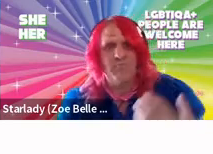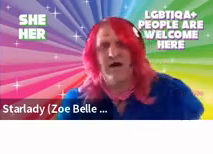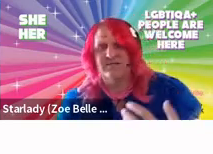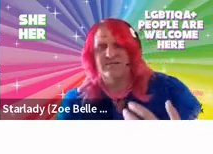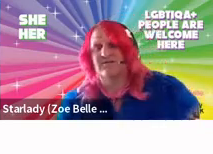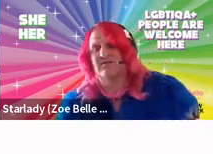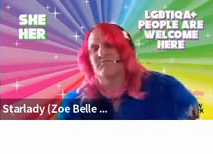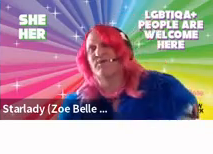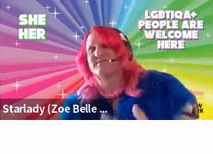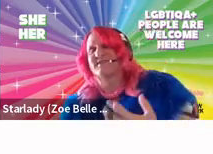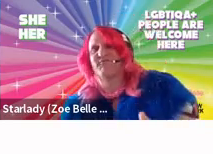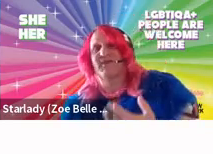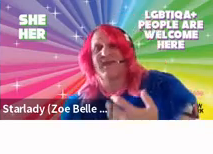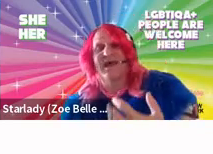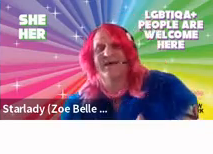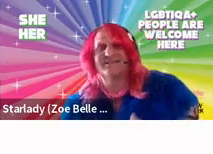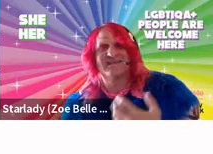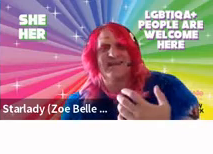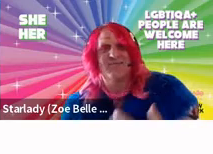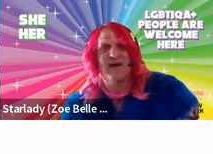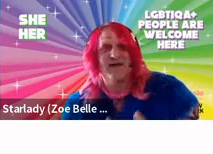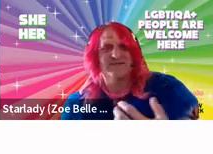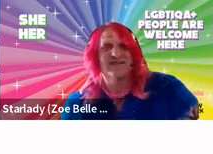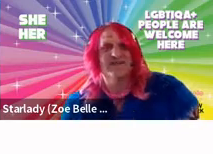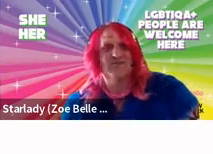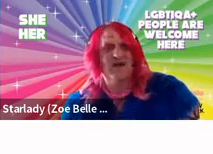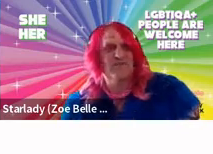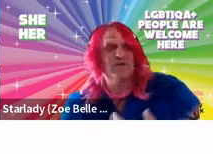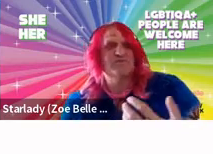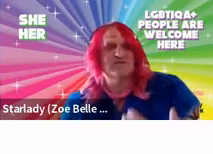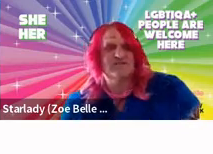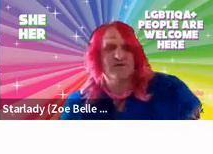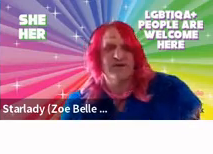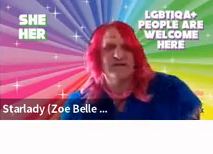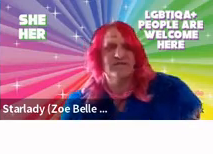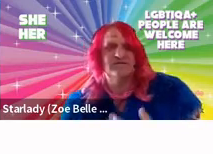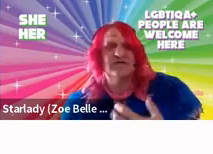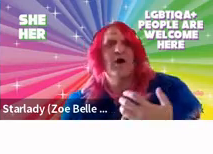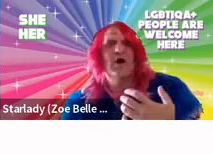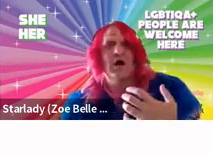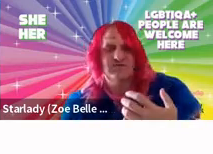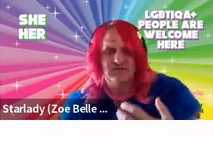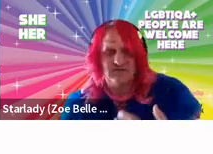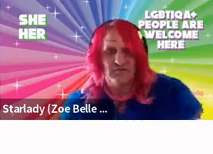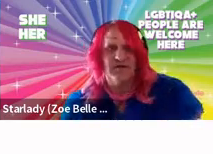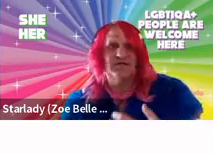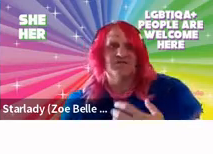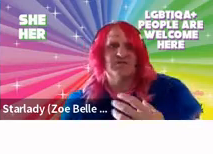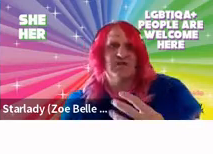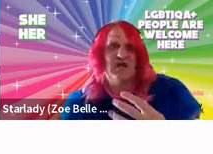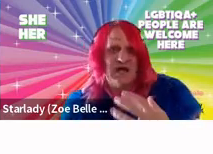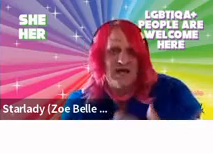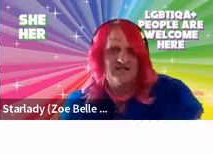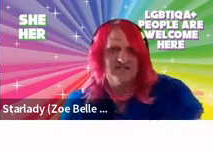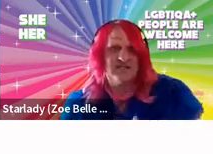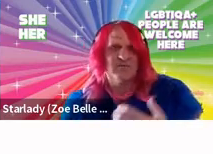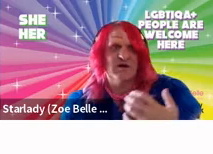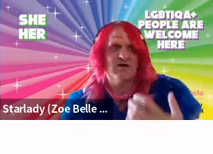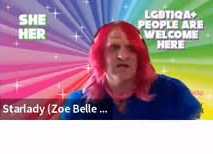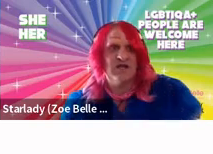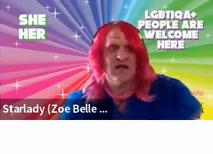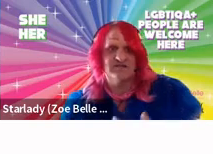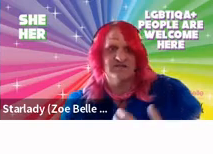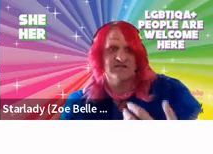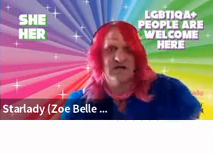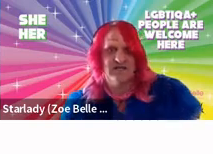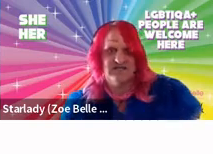woman, and passing most definitely has an impact in and around people's experiences of discrimination and